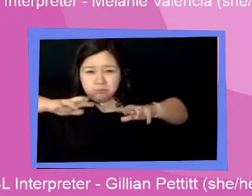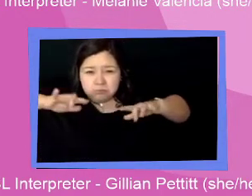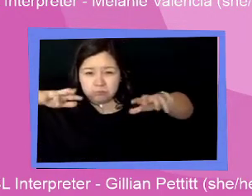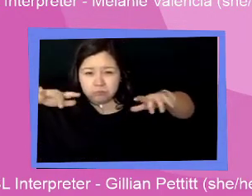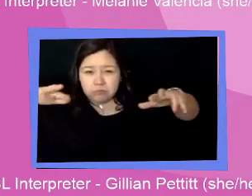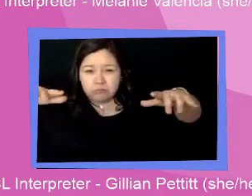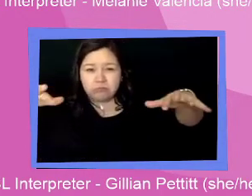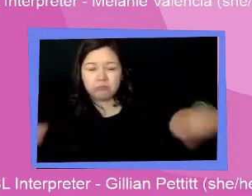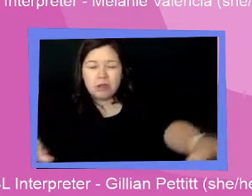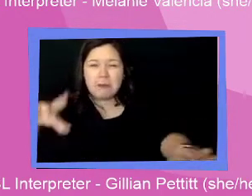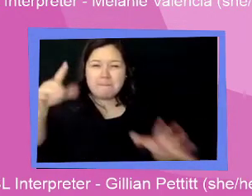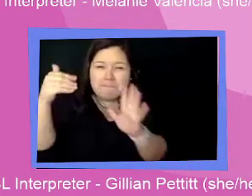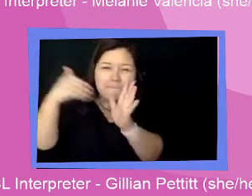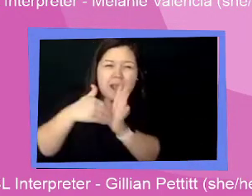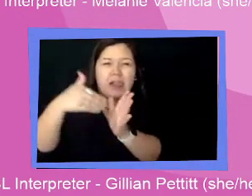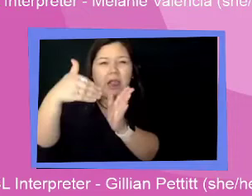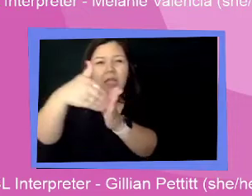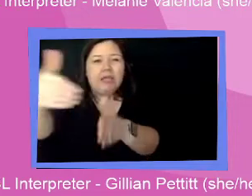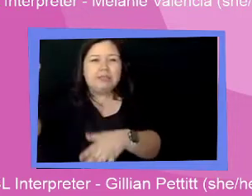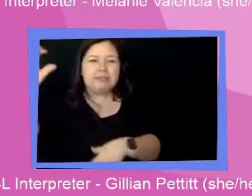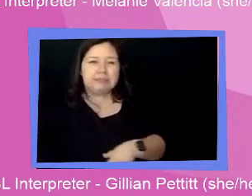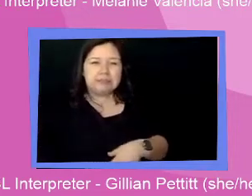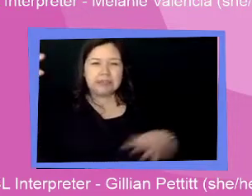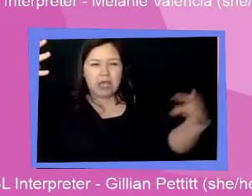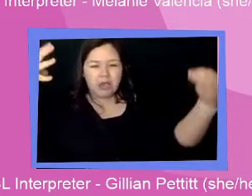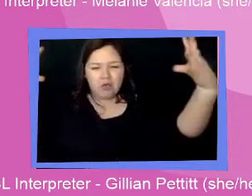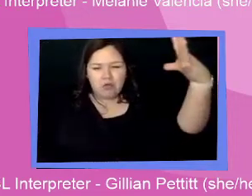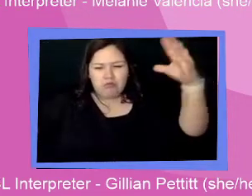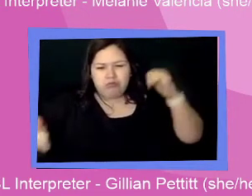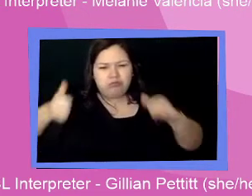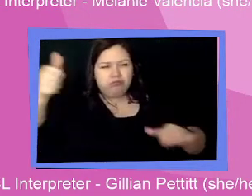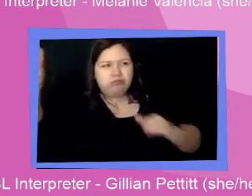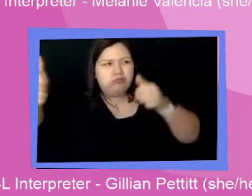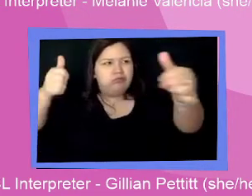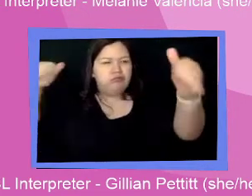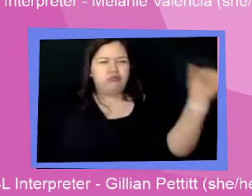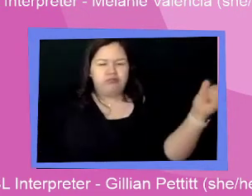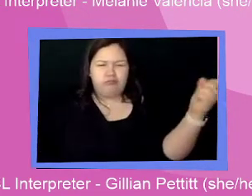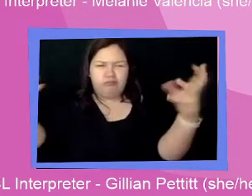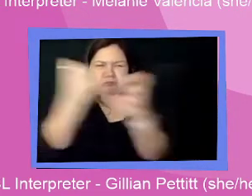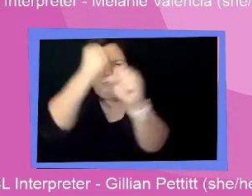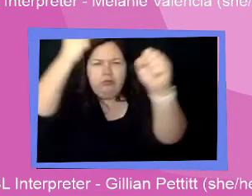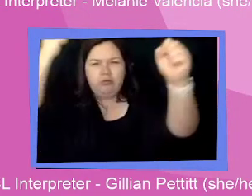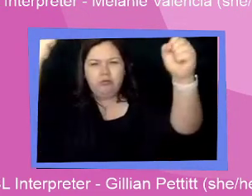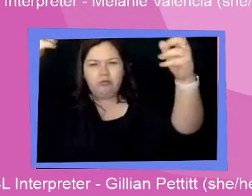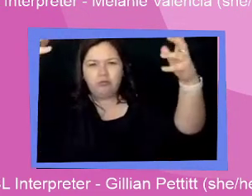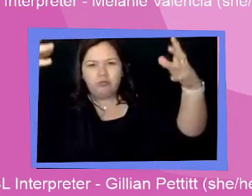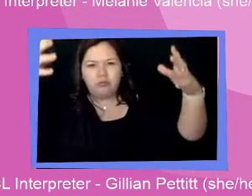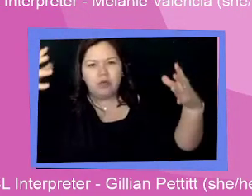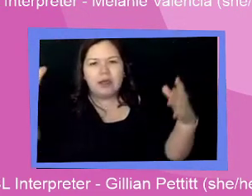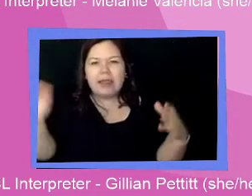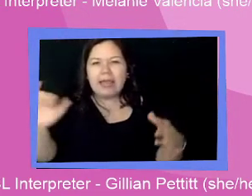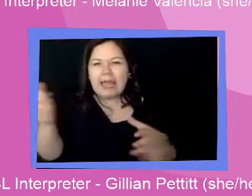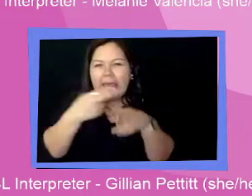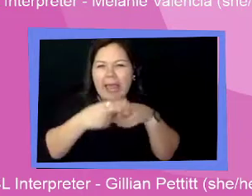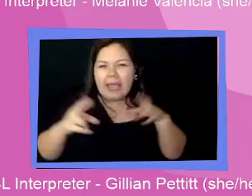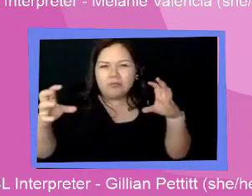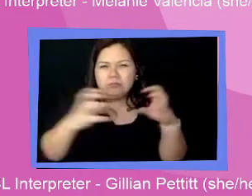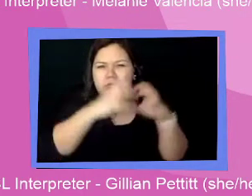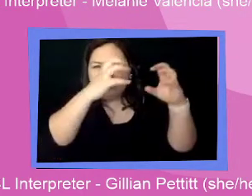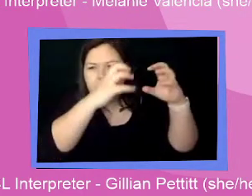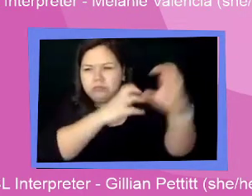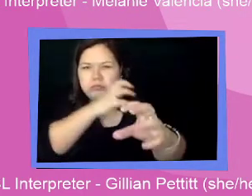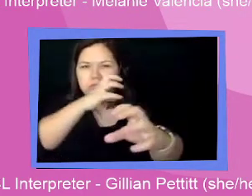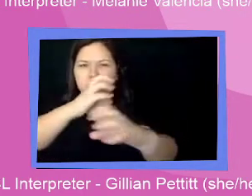dark, silent space around them. They crashed like two eggs rolling in a ball, and the waves